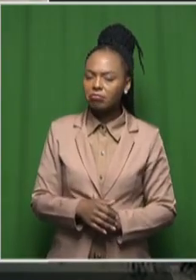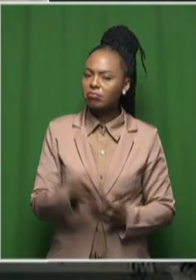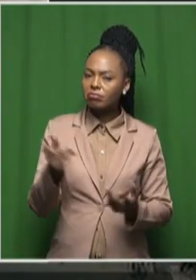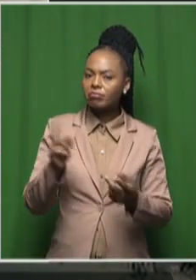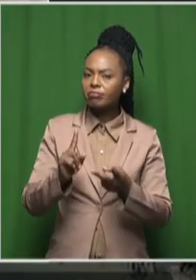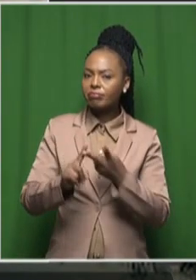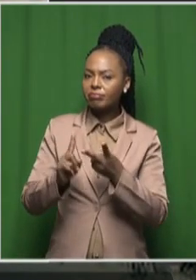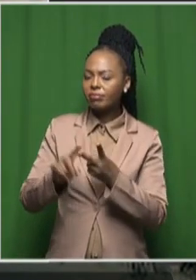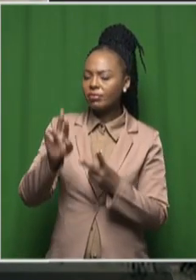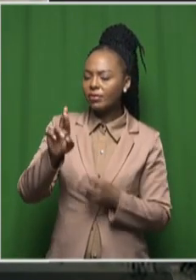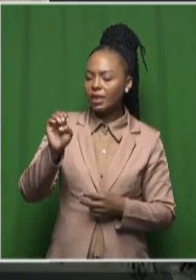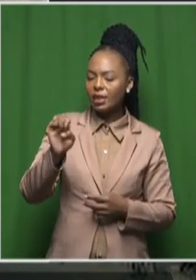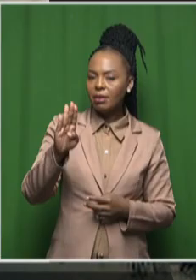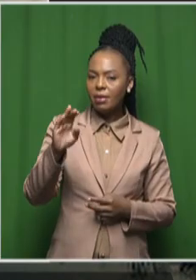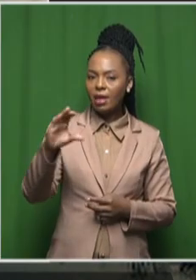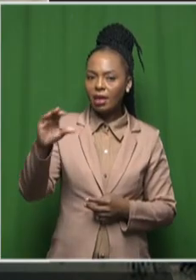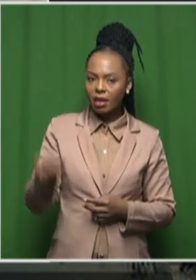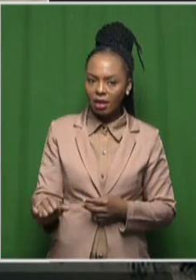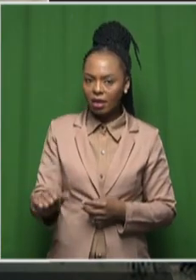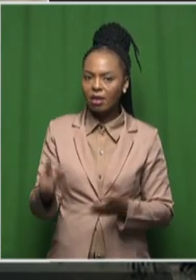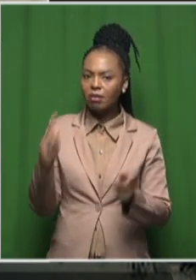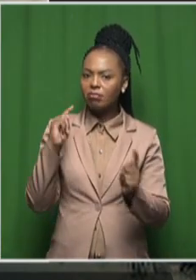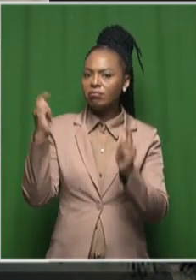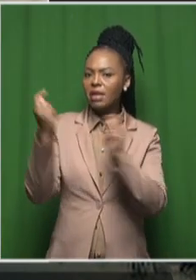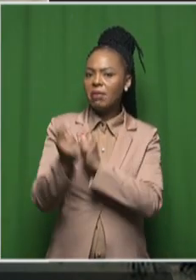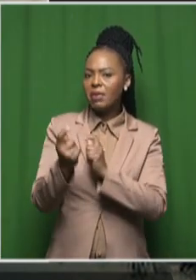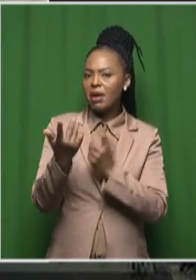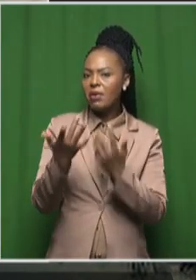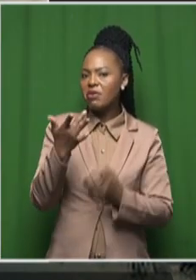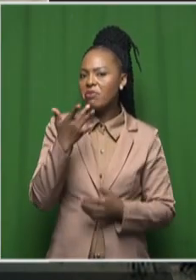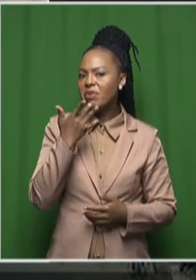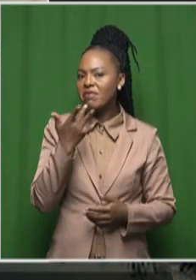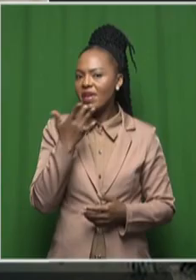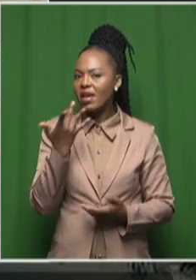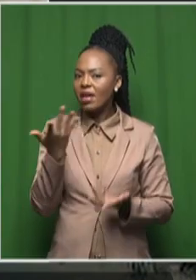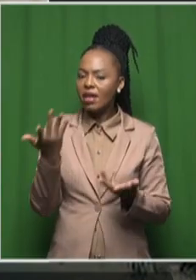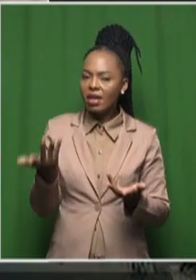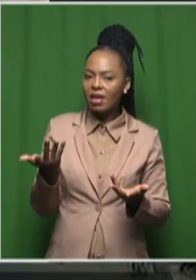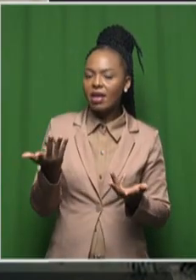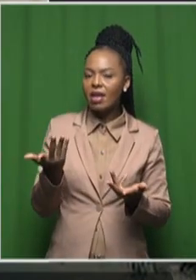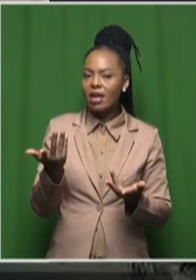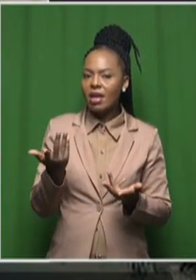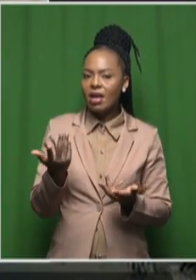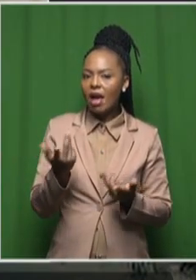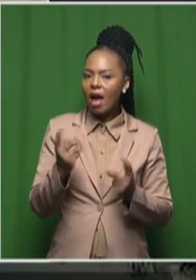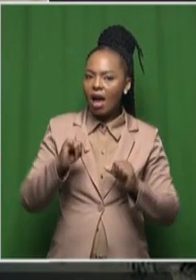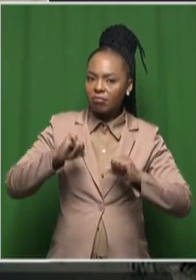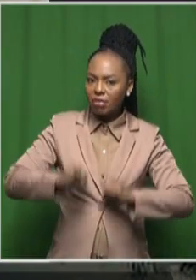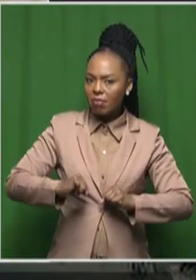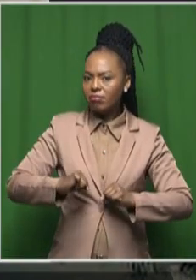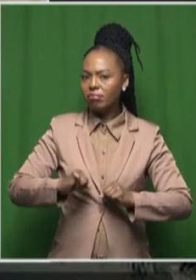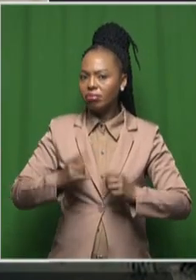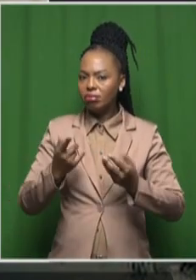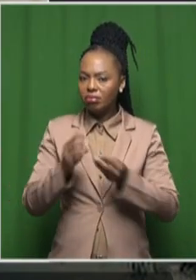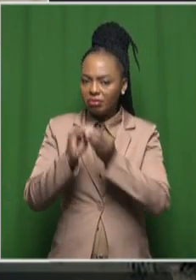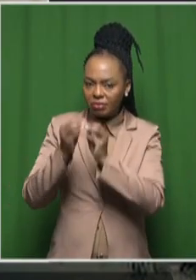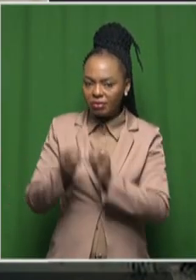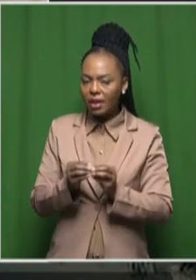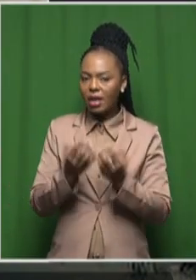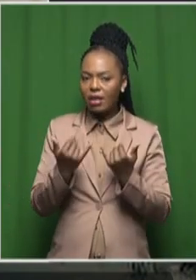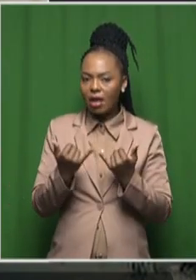have you noticed in consumer preferences in recent years, and how do you adapt your designs to meet these trends?